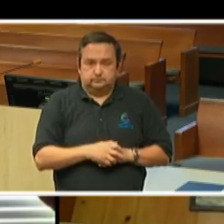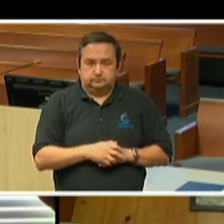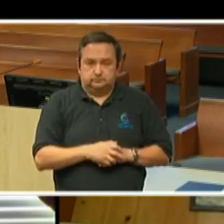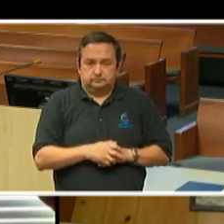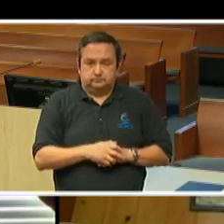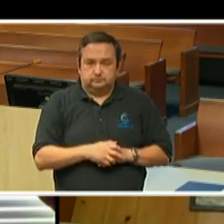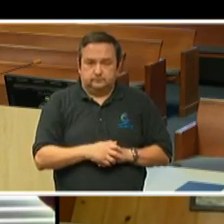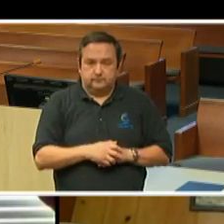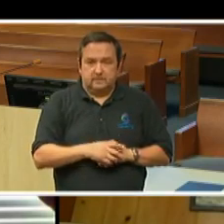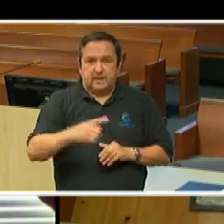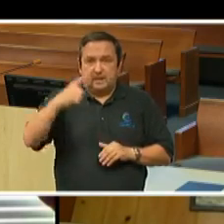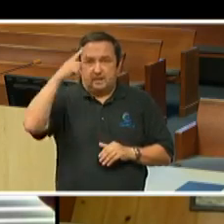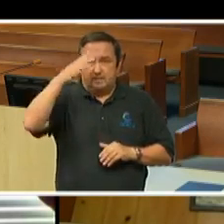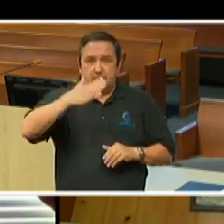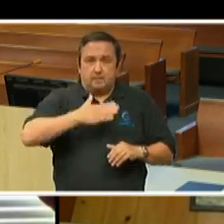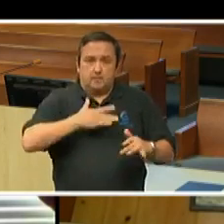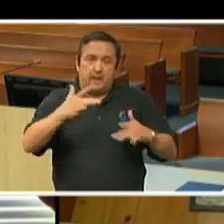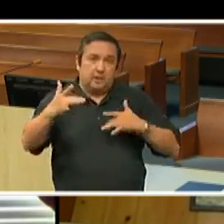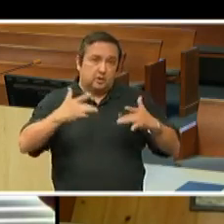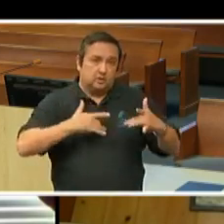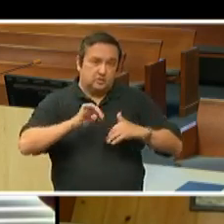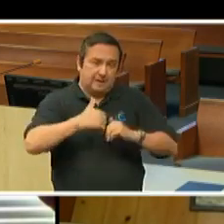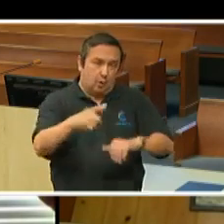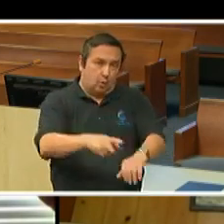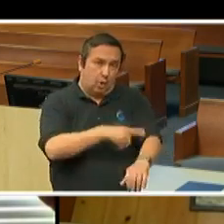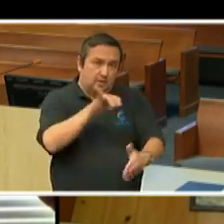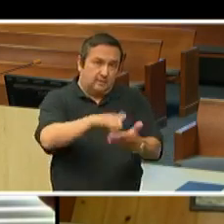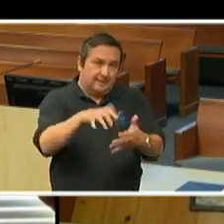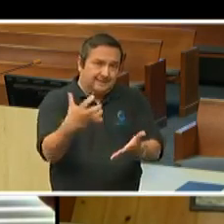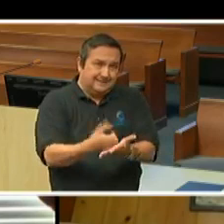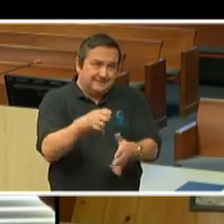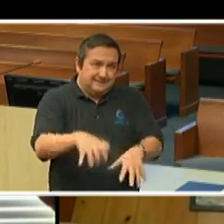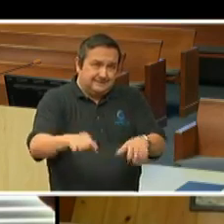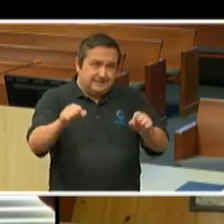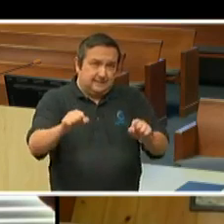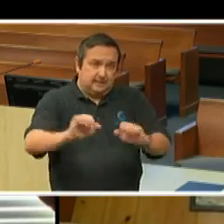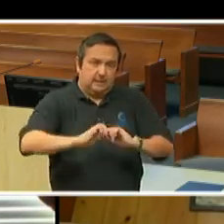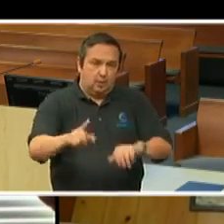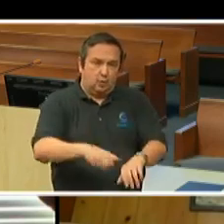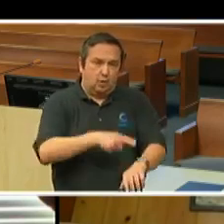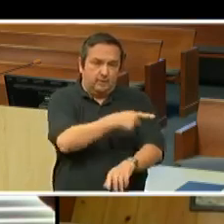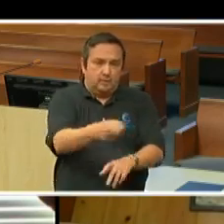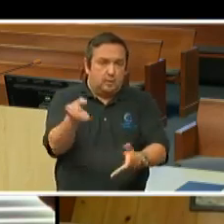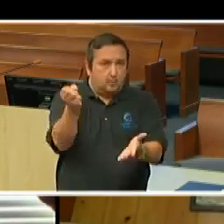But I think that my concerns is how long does that take, and how long will they be